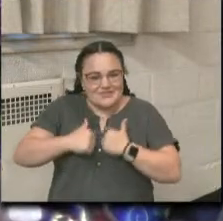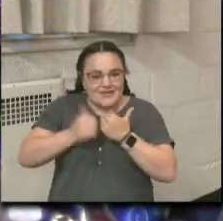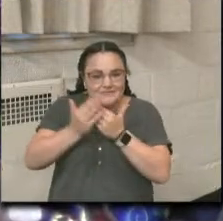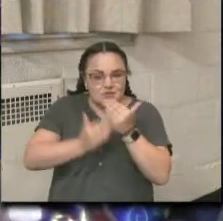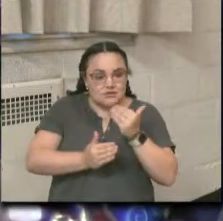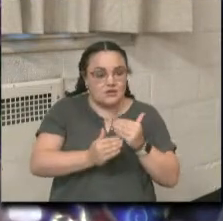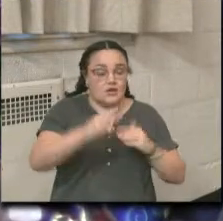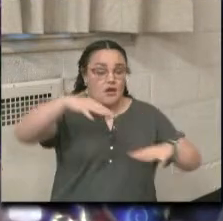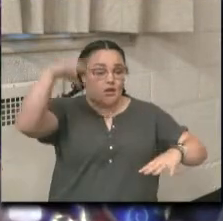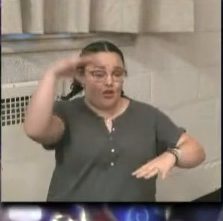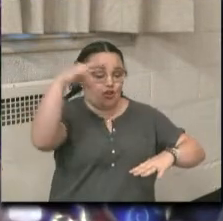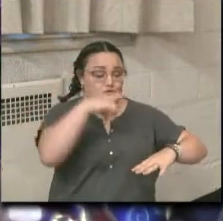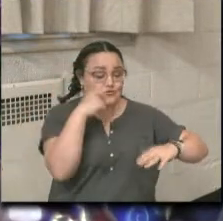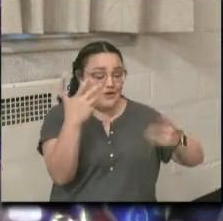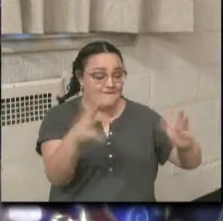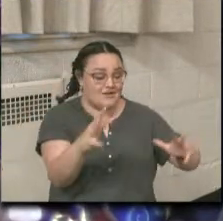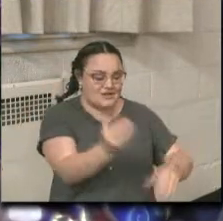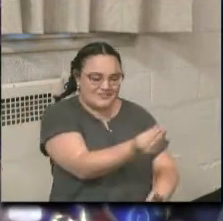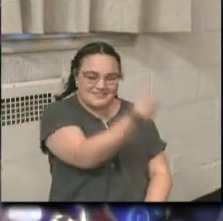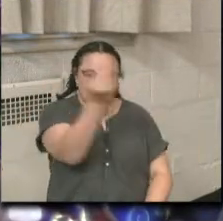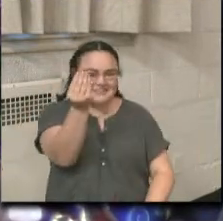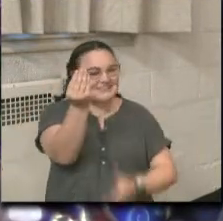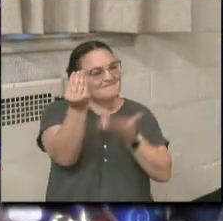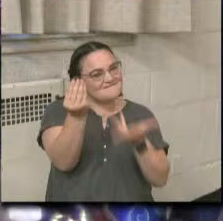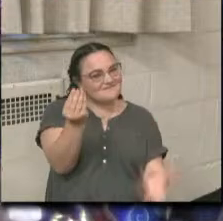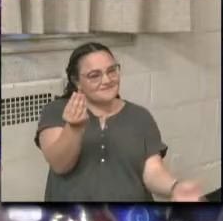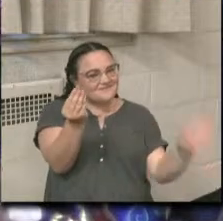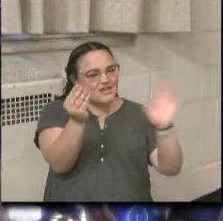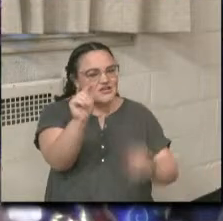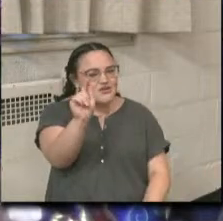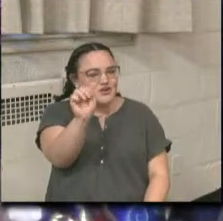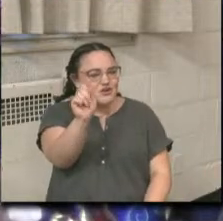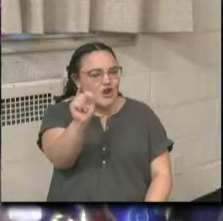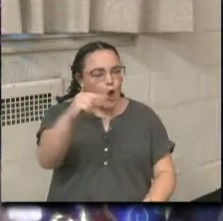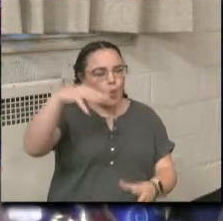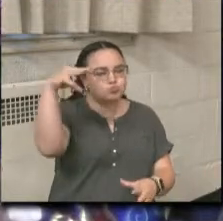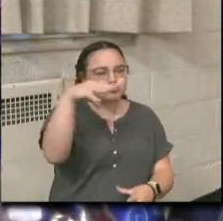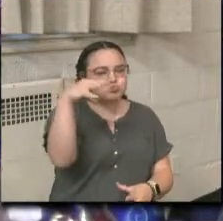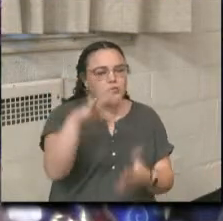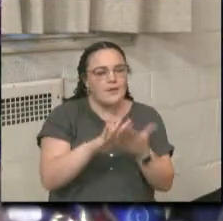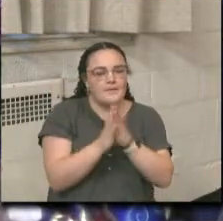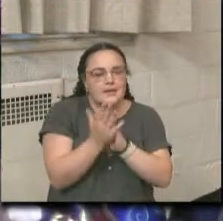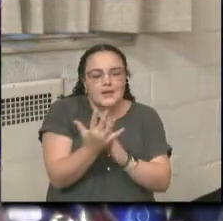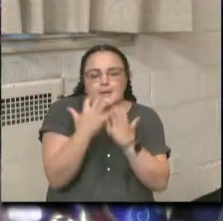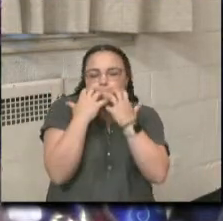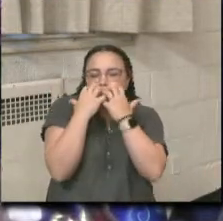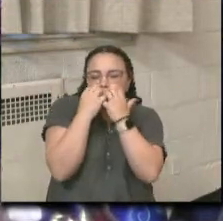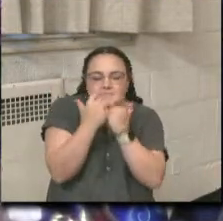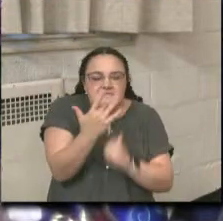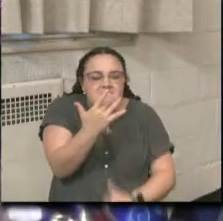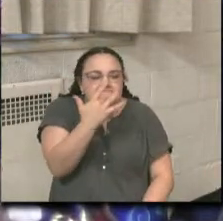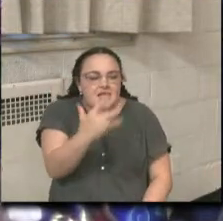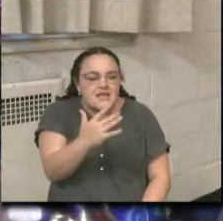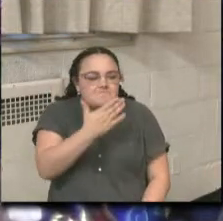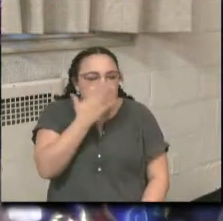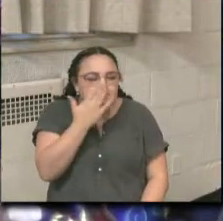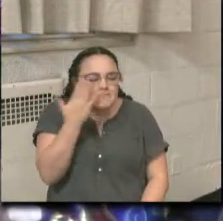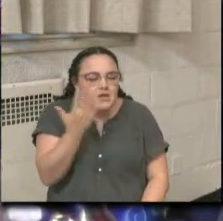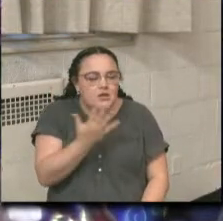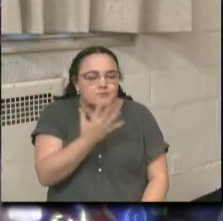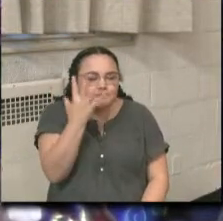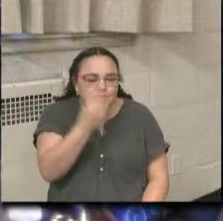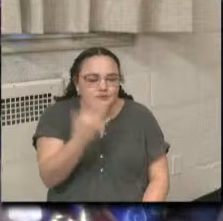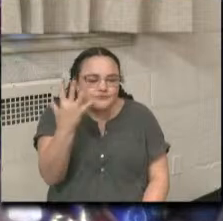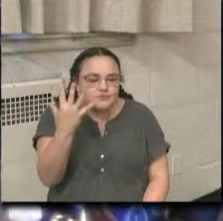Finally, the beans are toasted, a process that brings out their rich flavors and aromas. This final stage is where the